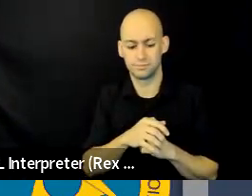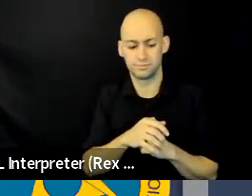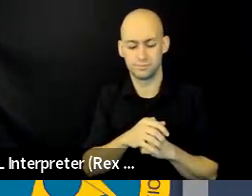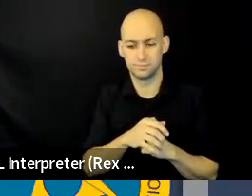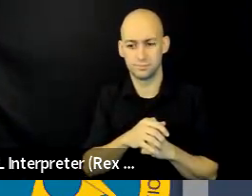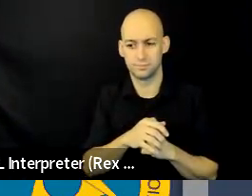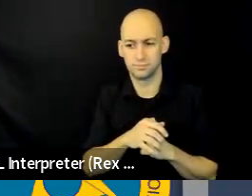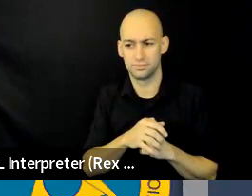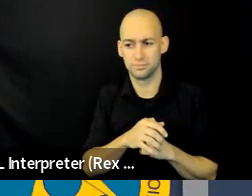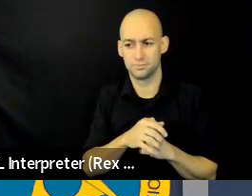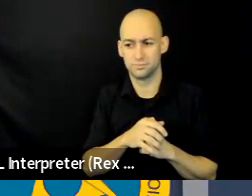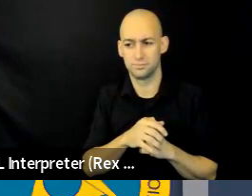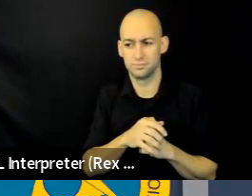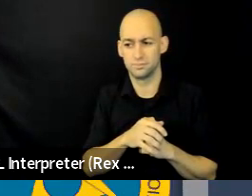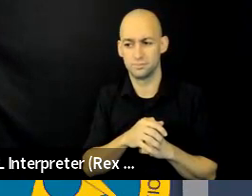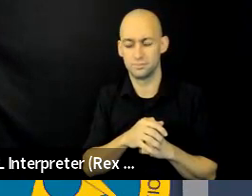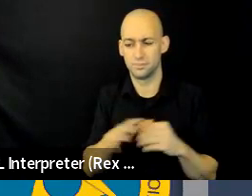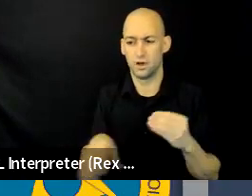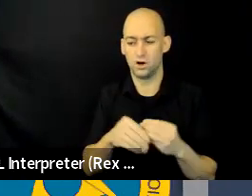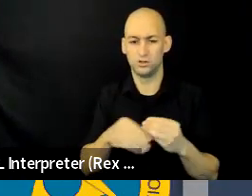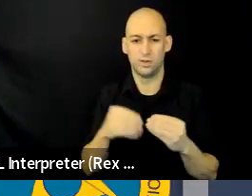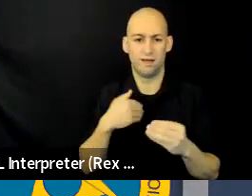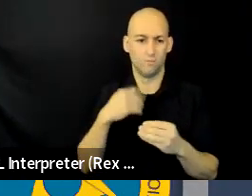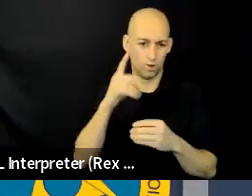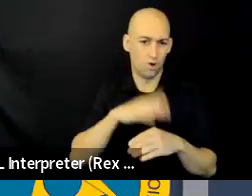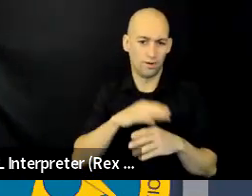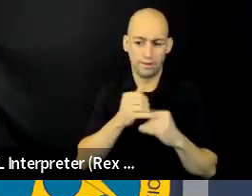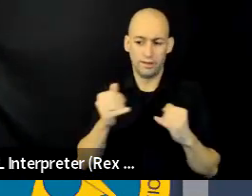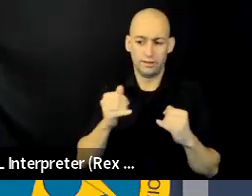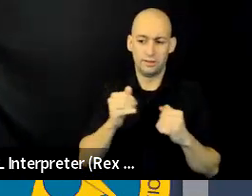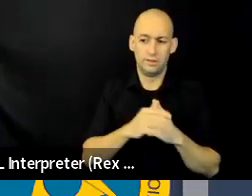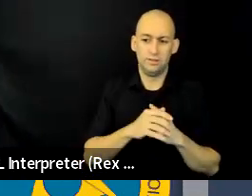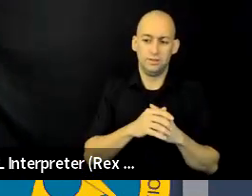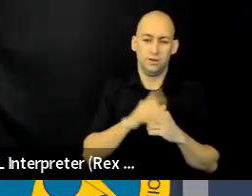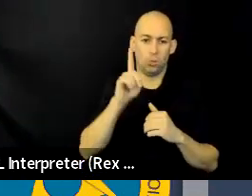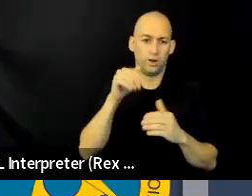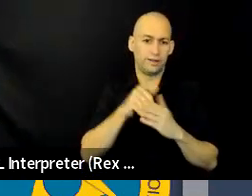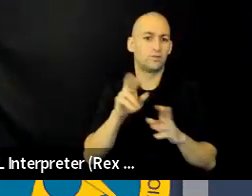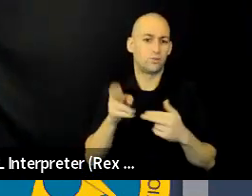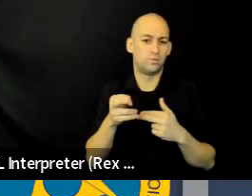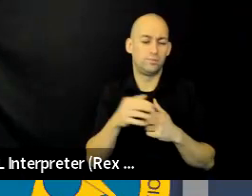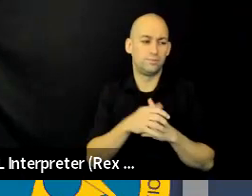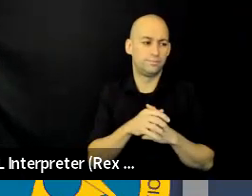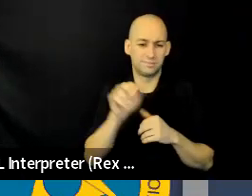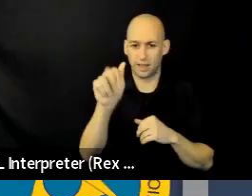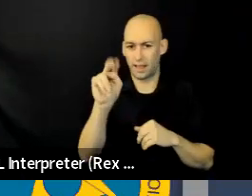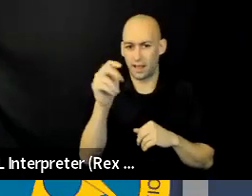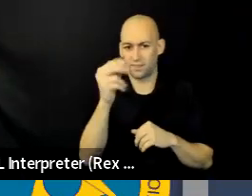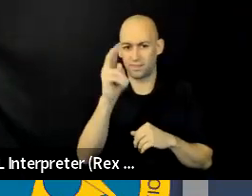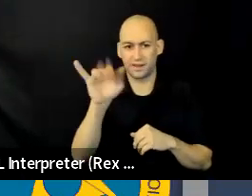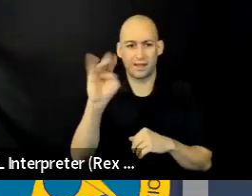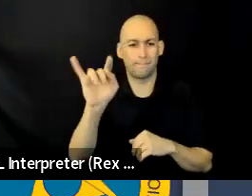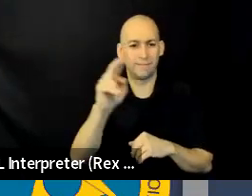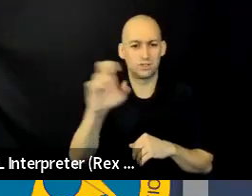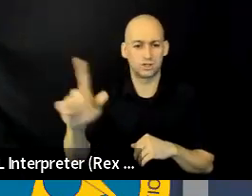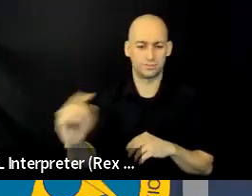Thank you. We also have one online. We have one online and one in the room. Anthony Mitchell, if you could please step